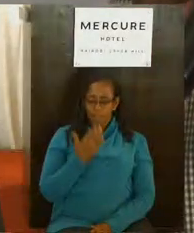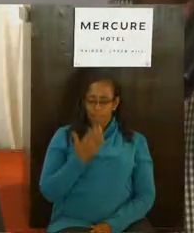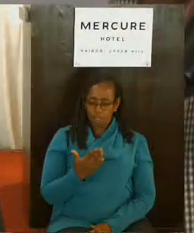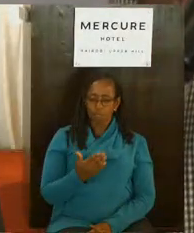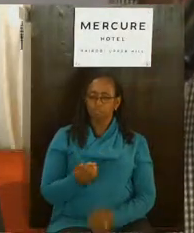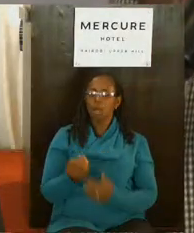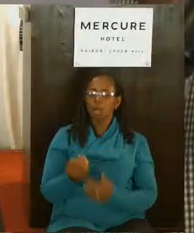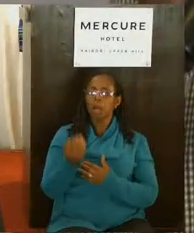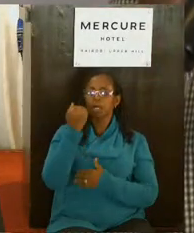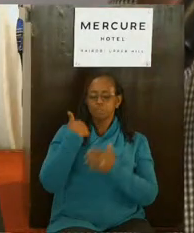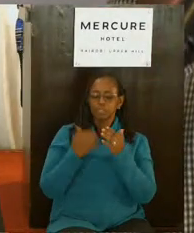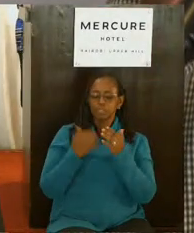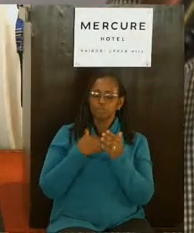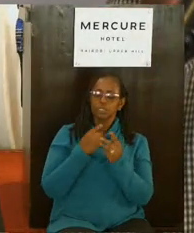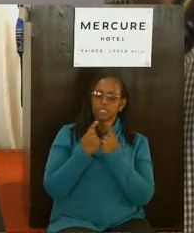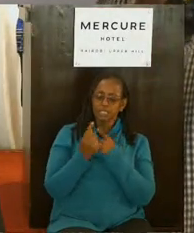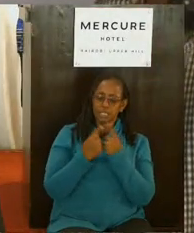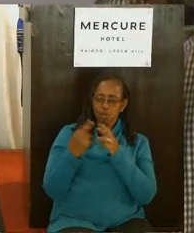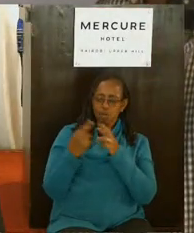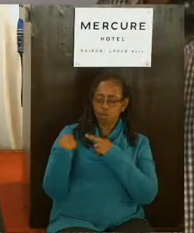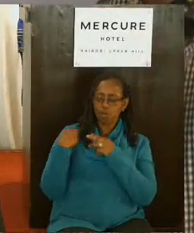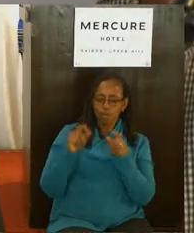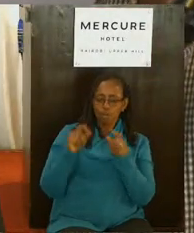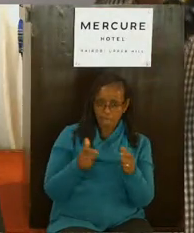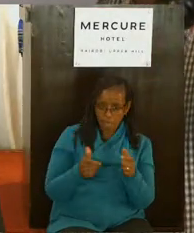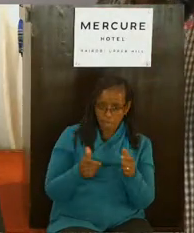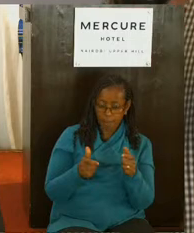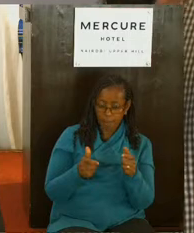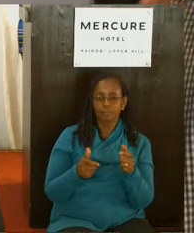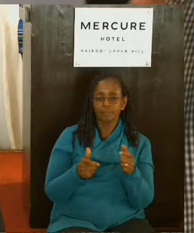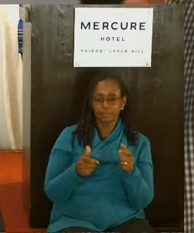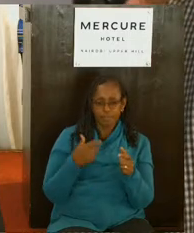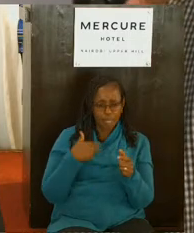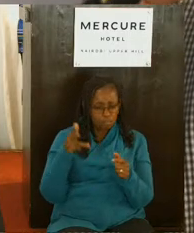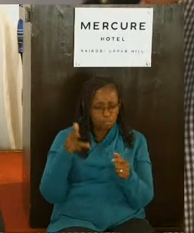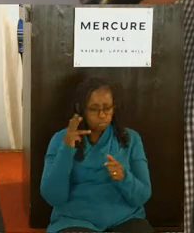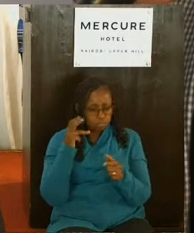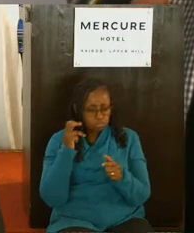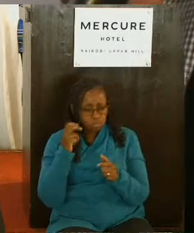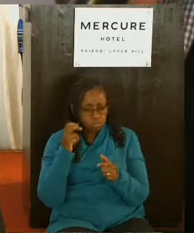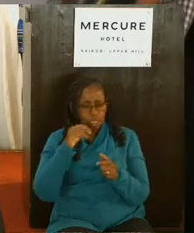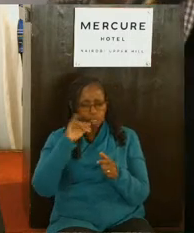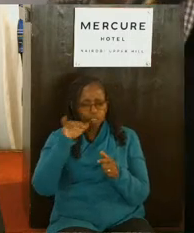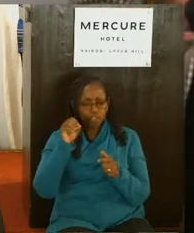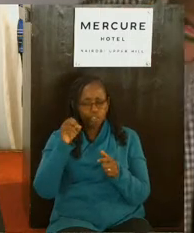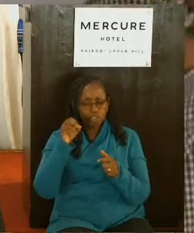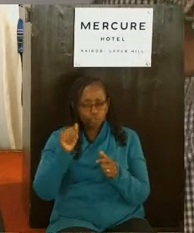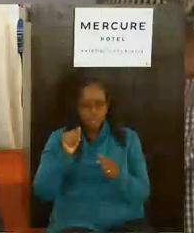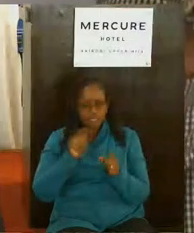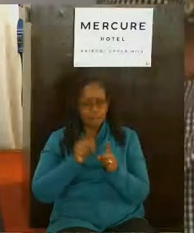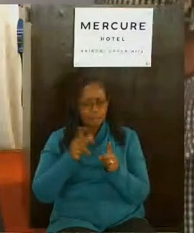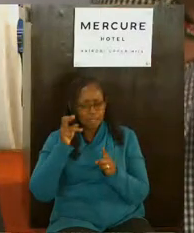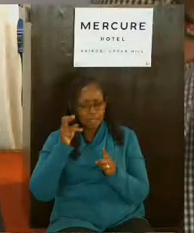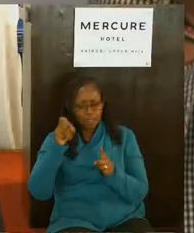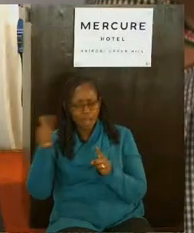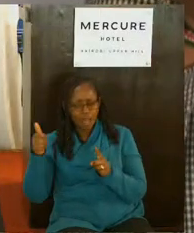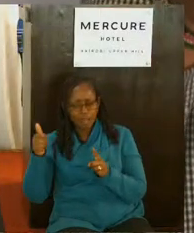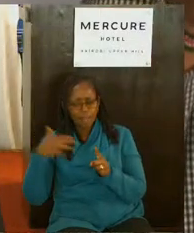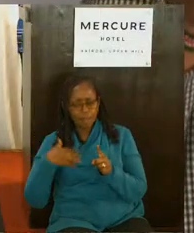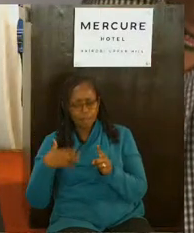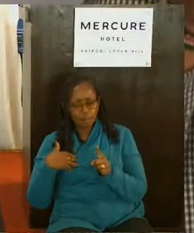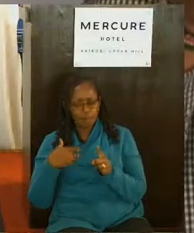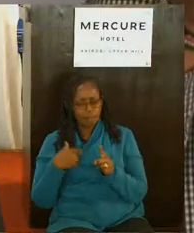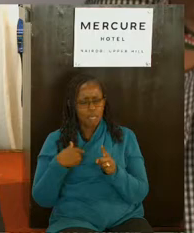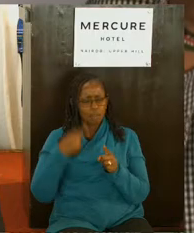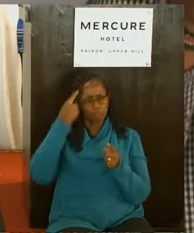on the role of media in this kind of work and the kind of o2 and as I listened to Joshua and the rest of the panelists I was asking myself when I